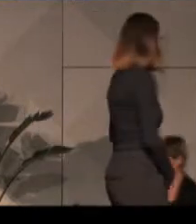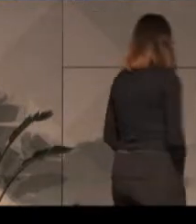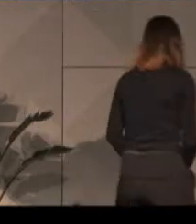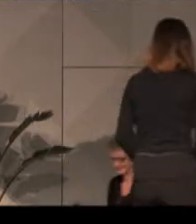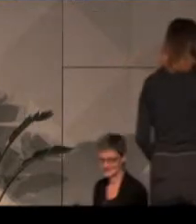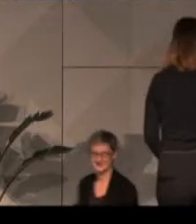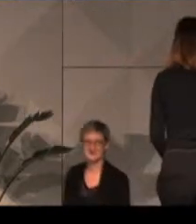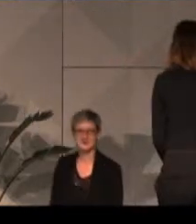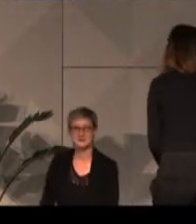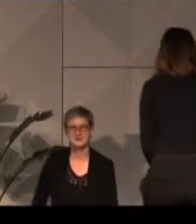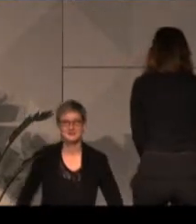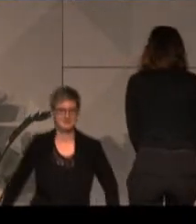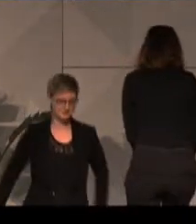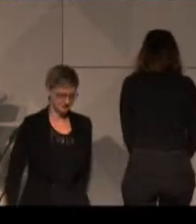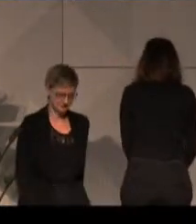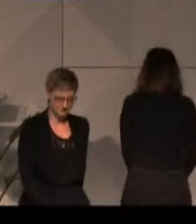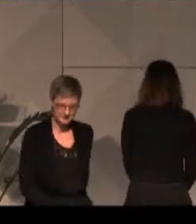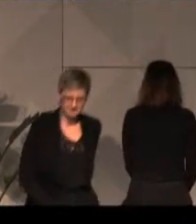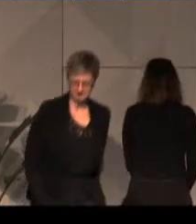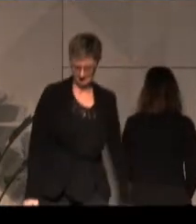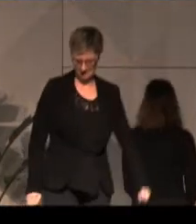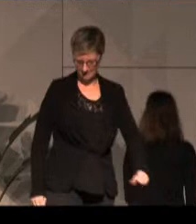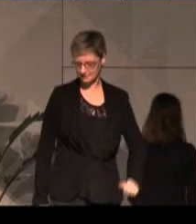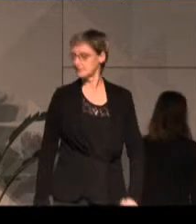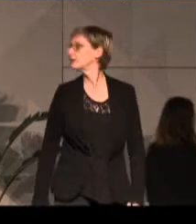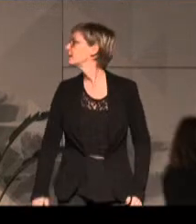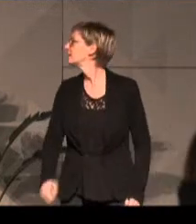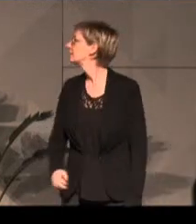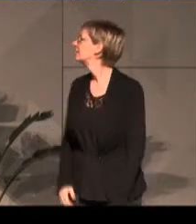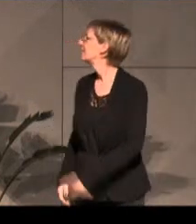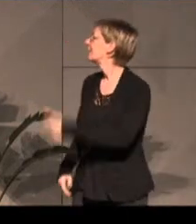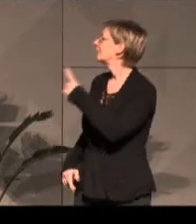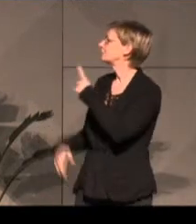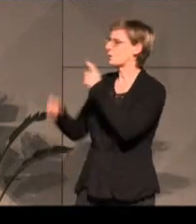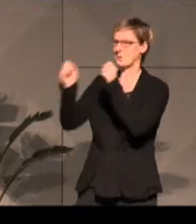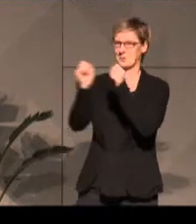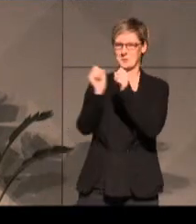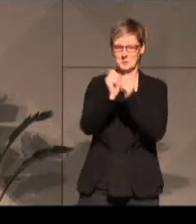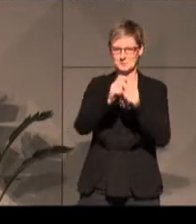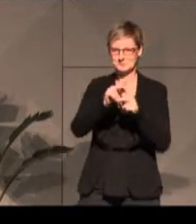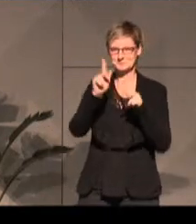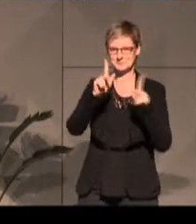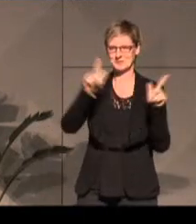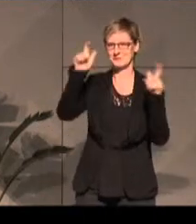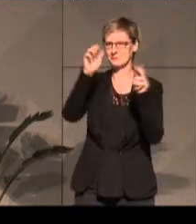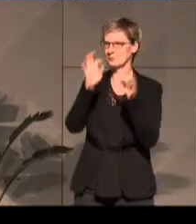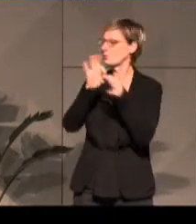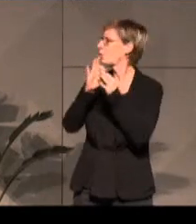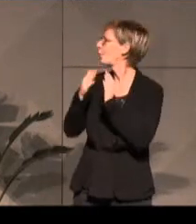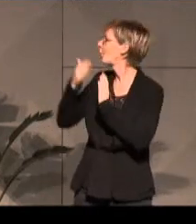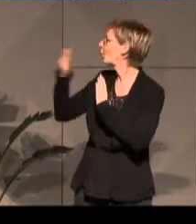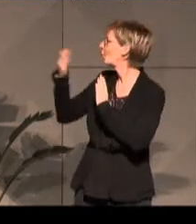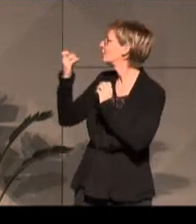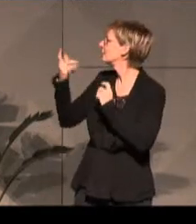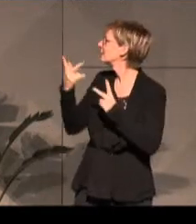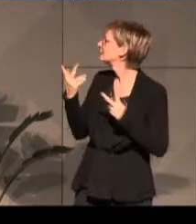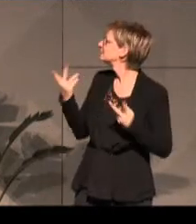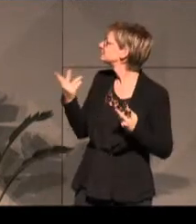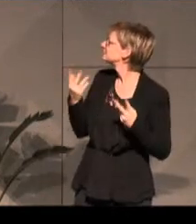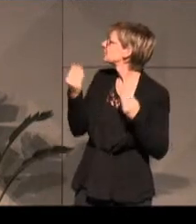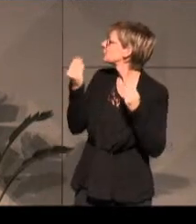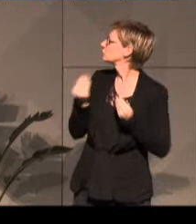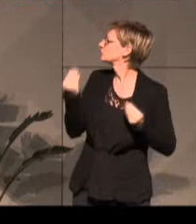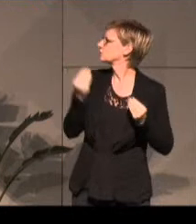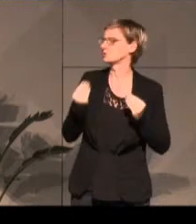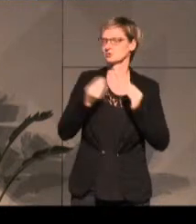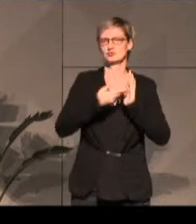would support our equipment. And this is what we built up. This is just a part of what we built up. It's